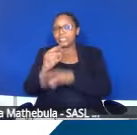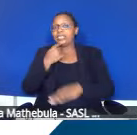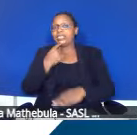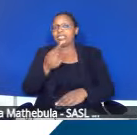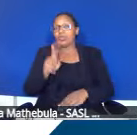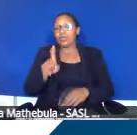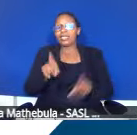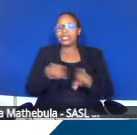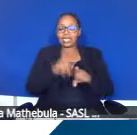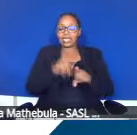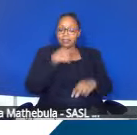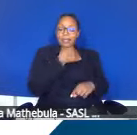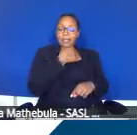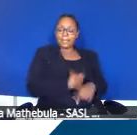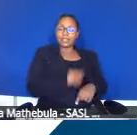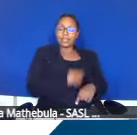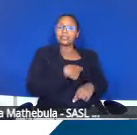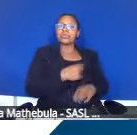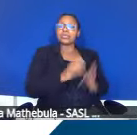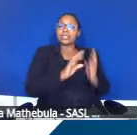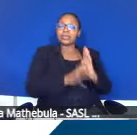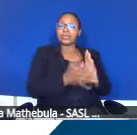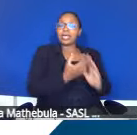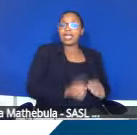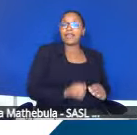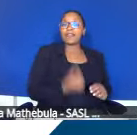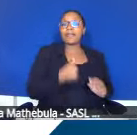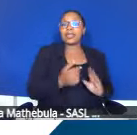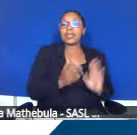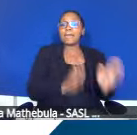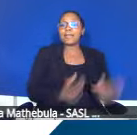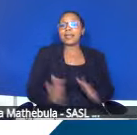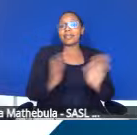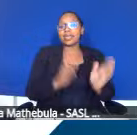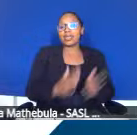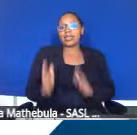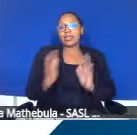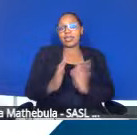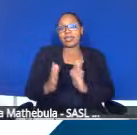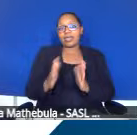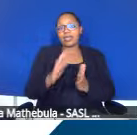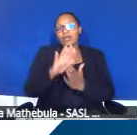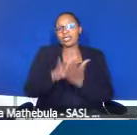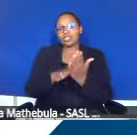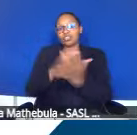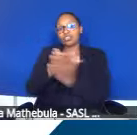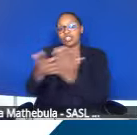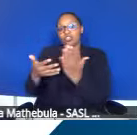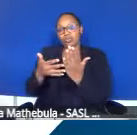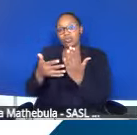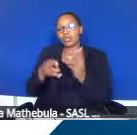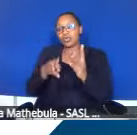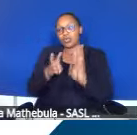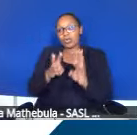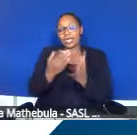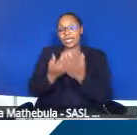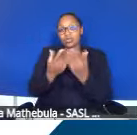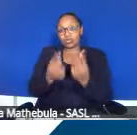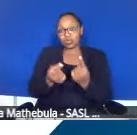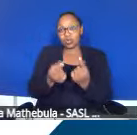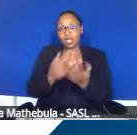with disability, I prepare a schedule. Okay, I can show you my schedule, but